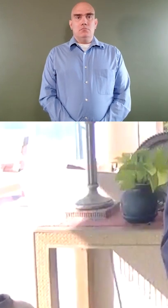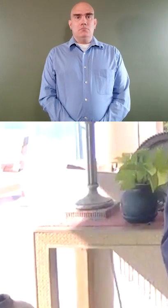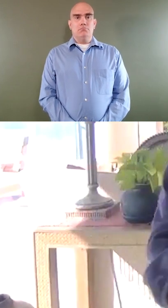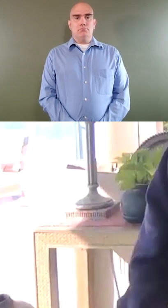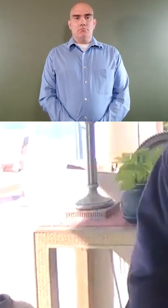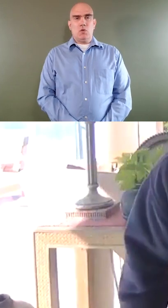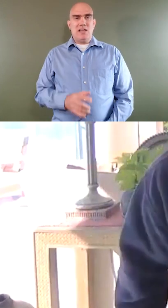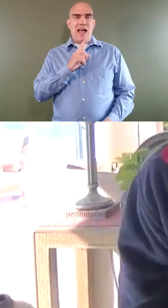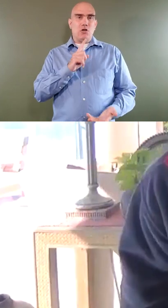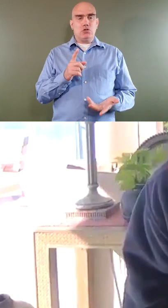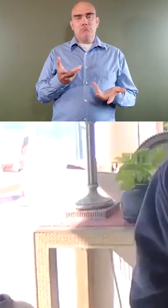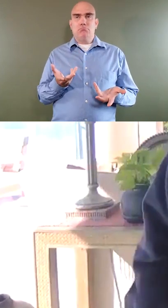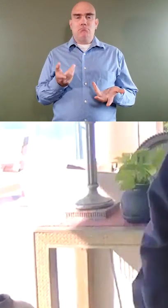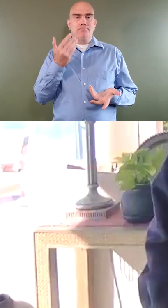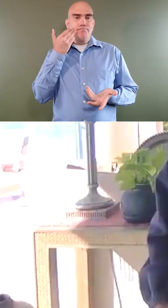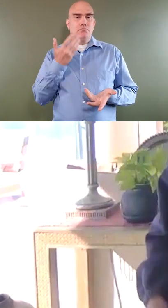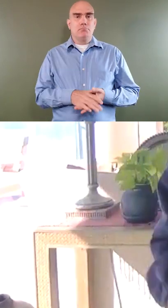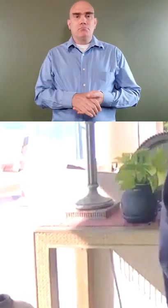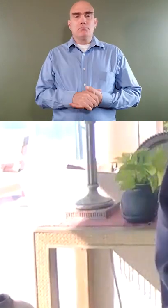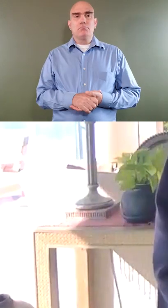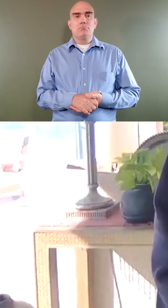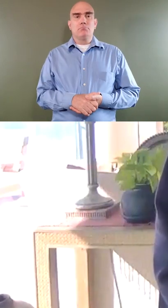right, so it's actually